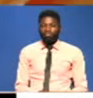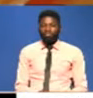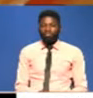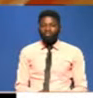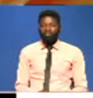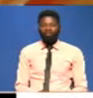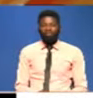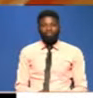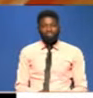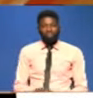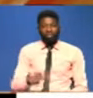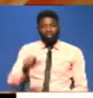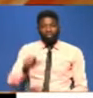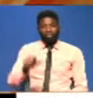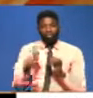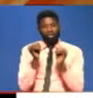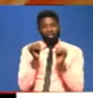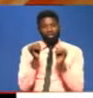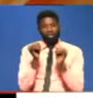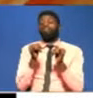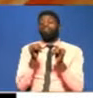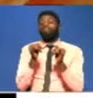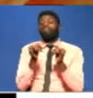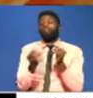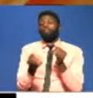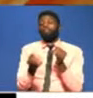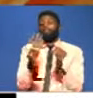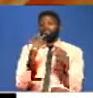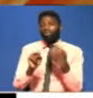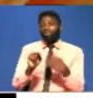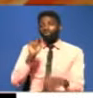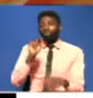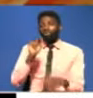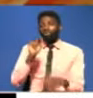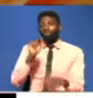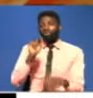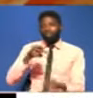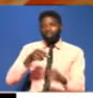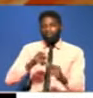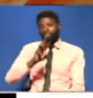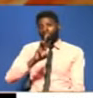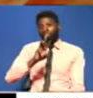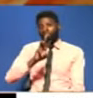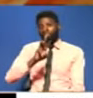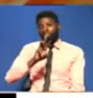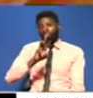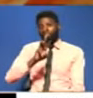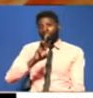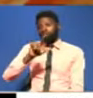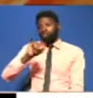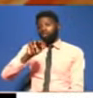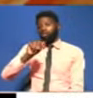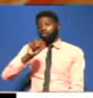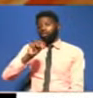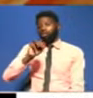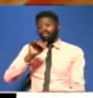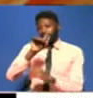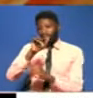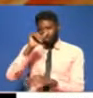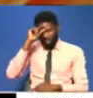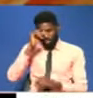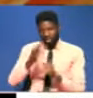And in the local scene, Baringo North Member of Parliament William Cheptumo is calling on the government to restore normalcy in insecurity-prone areas of